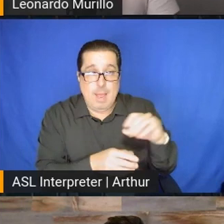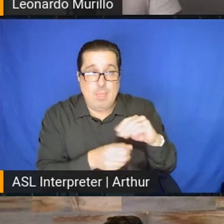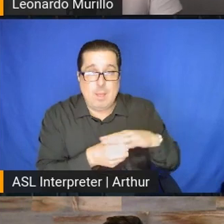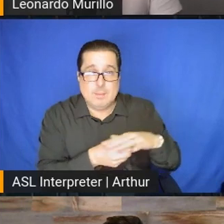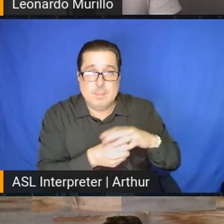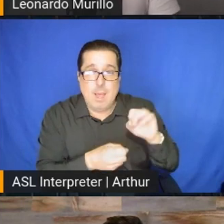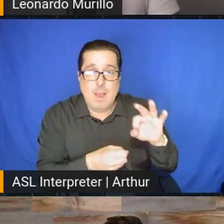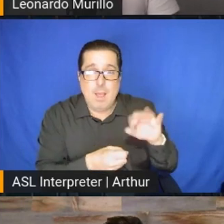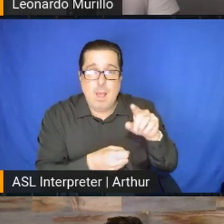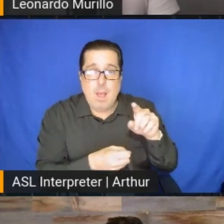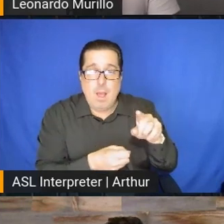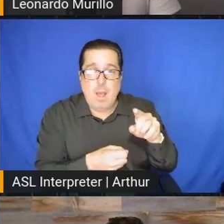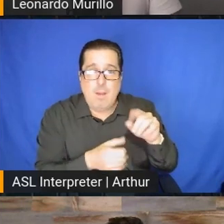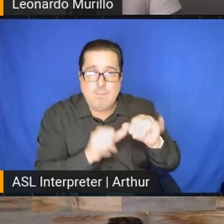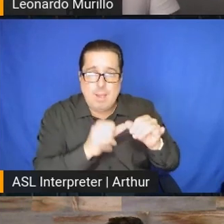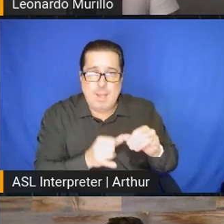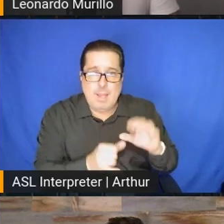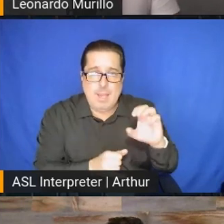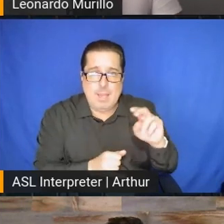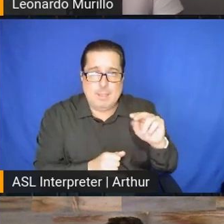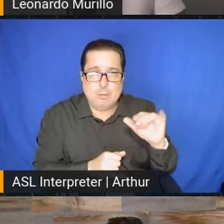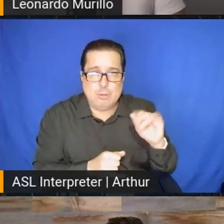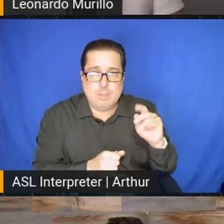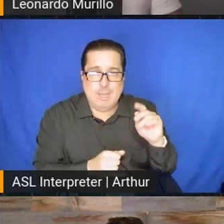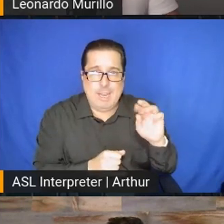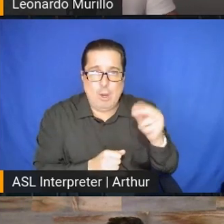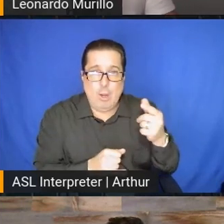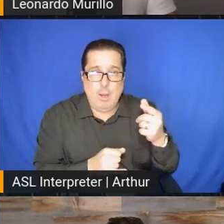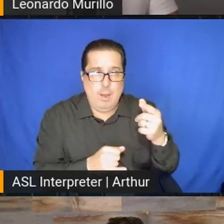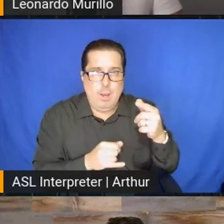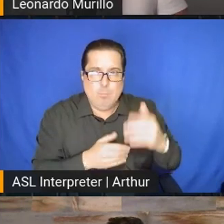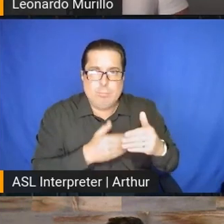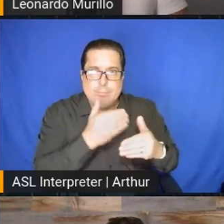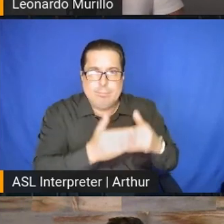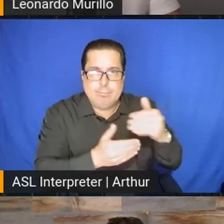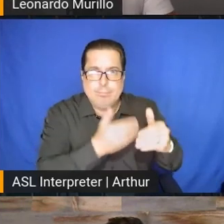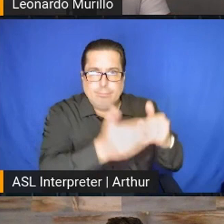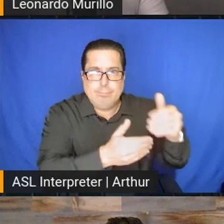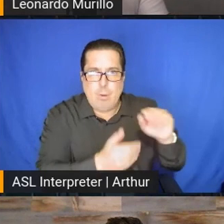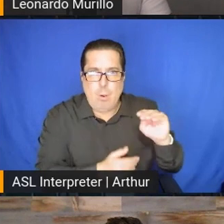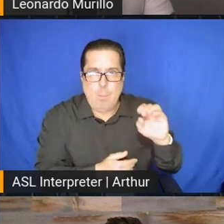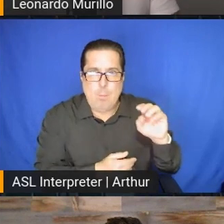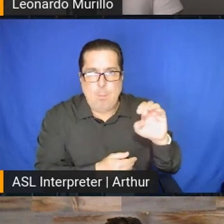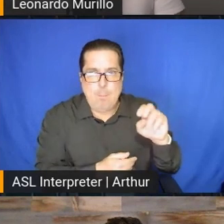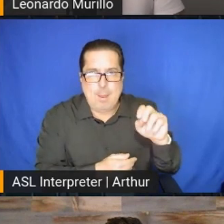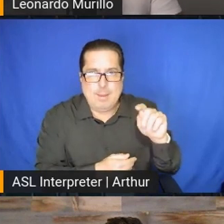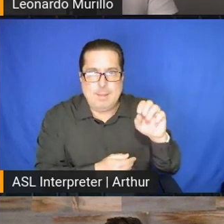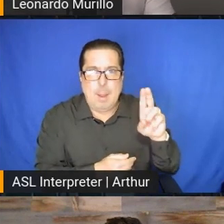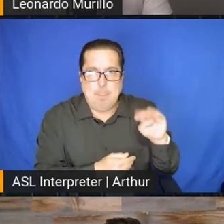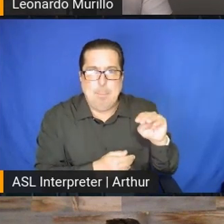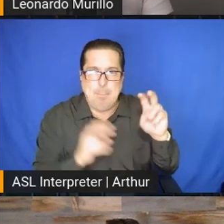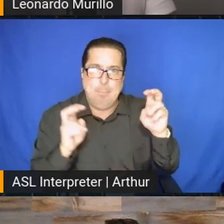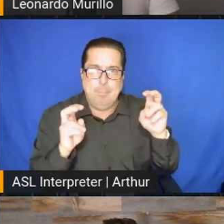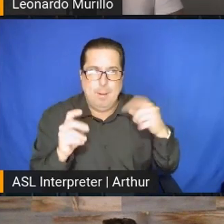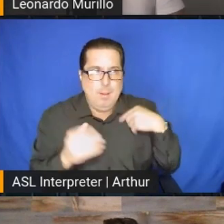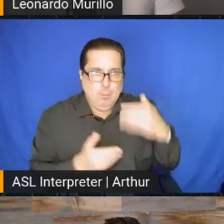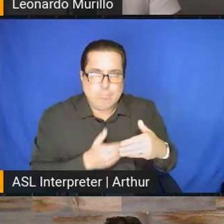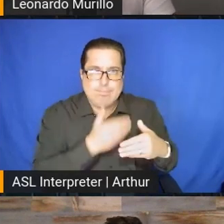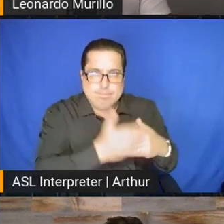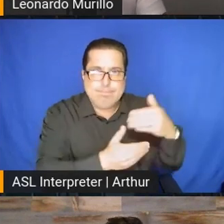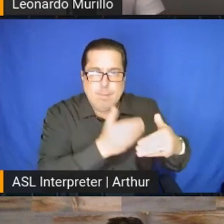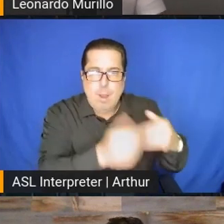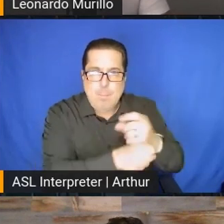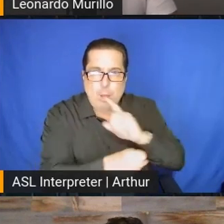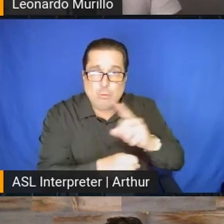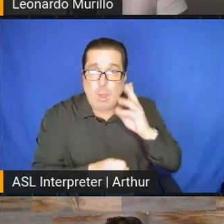momentum, we've evolved our thinking, right? Not from just availability, but you think about making sure that the experience that